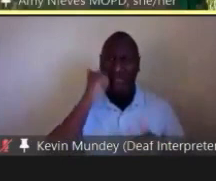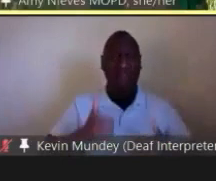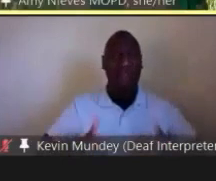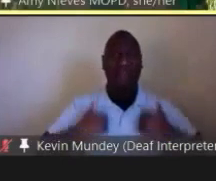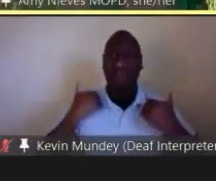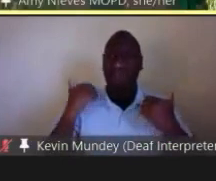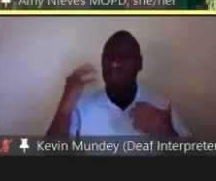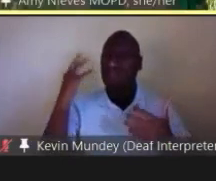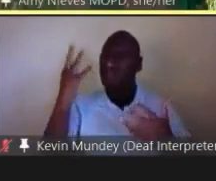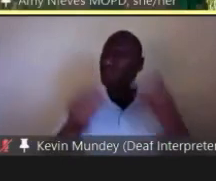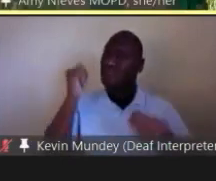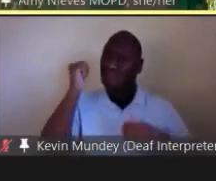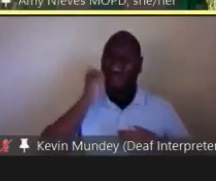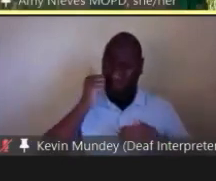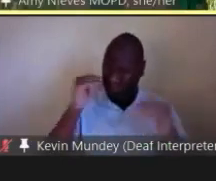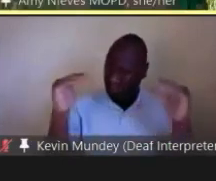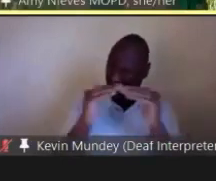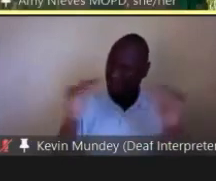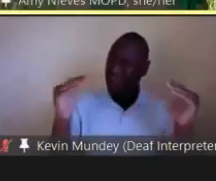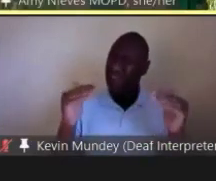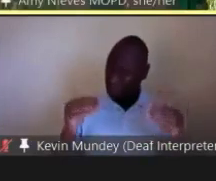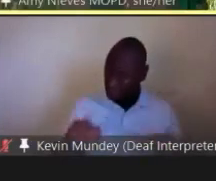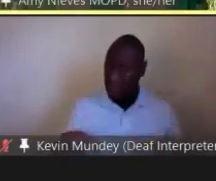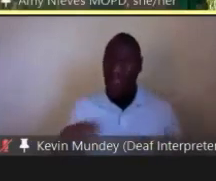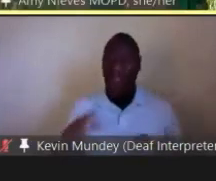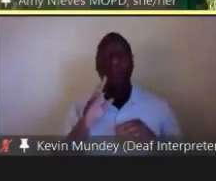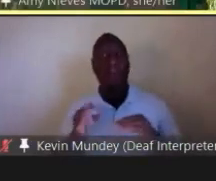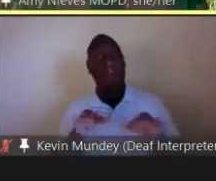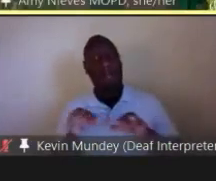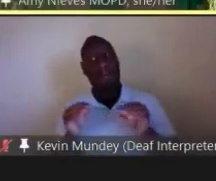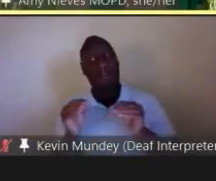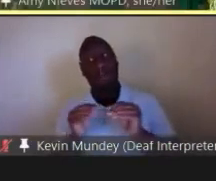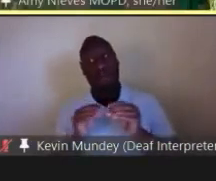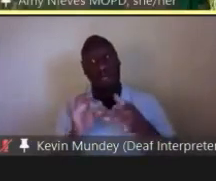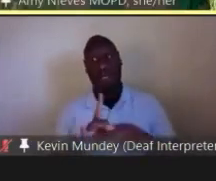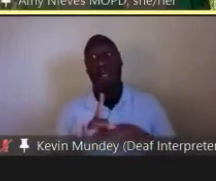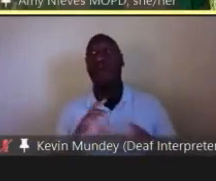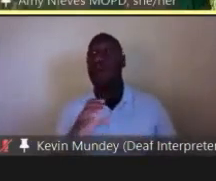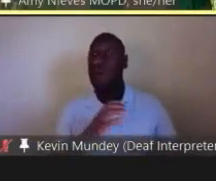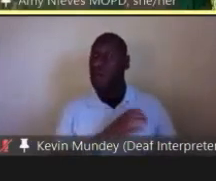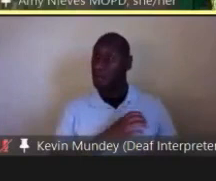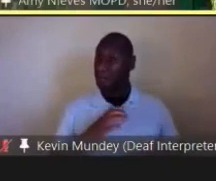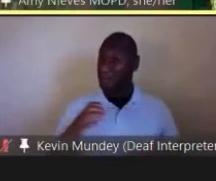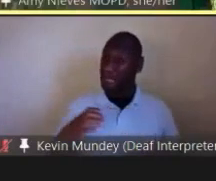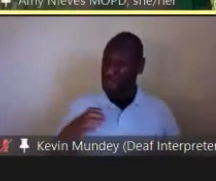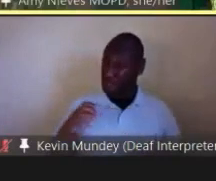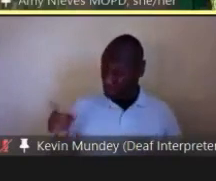the Mayor's Commission, I have invited two of our current commissioners to join me today.